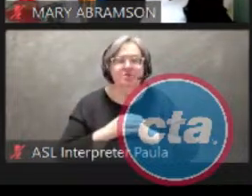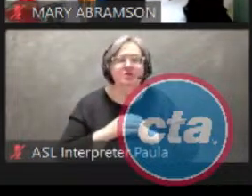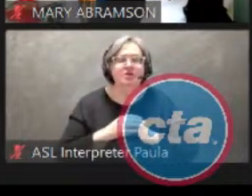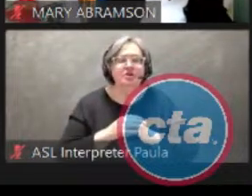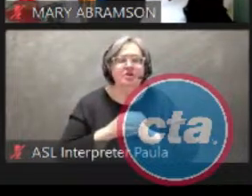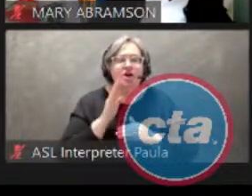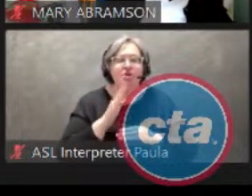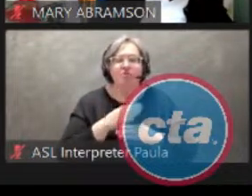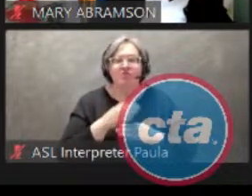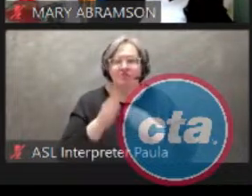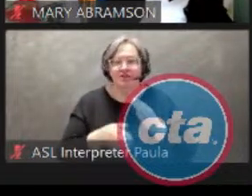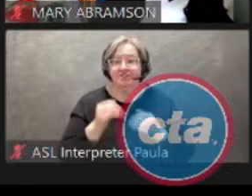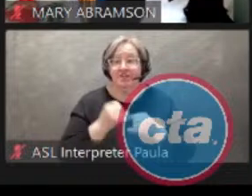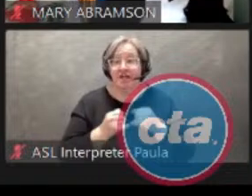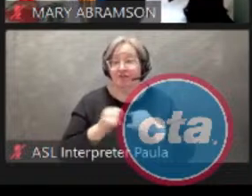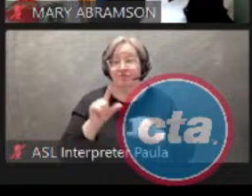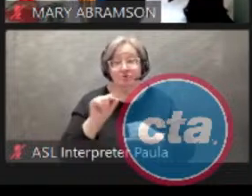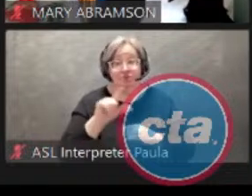the end of 2024.